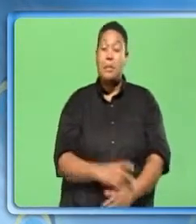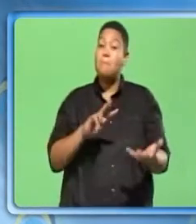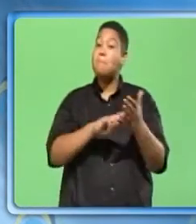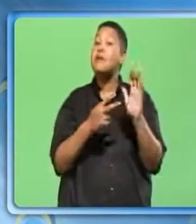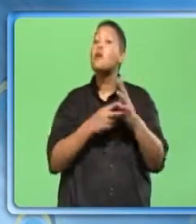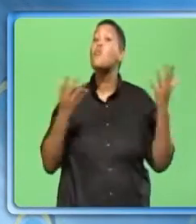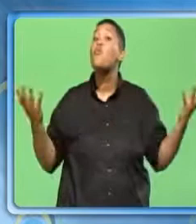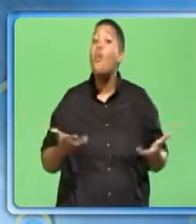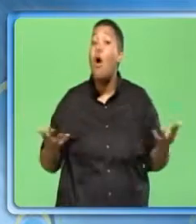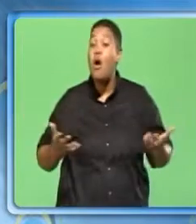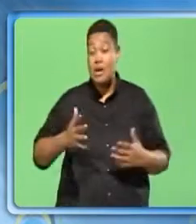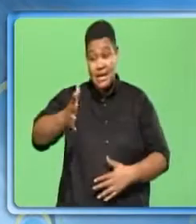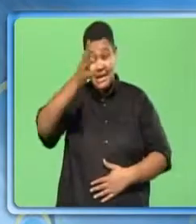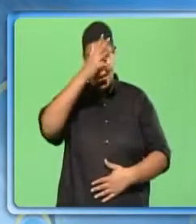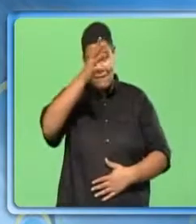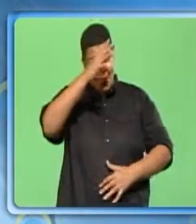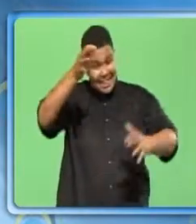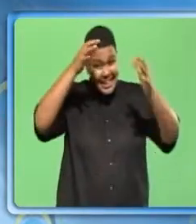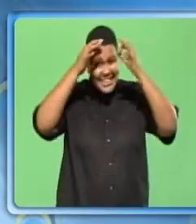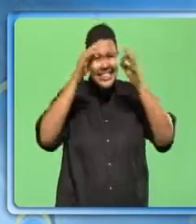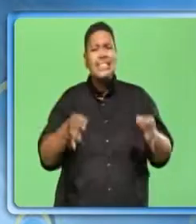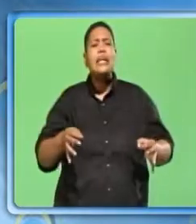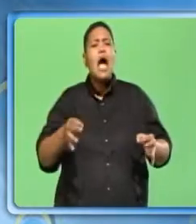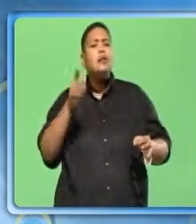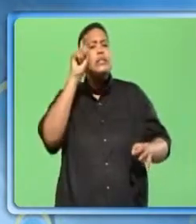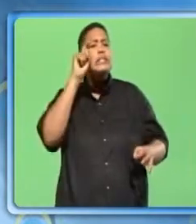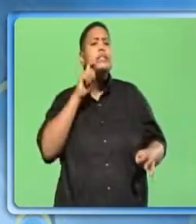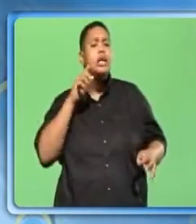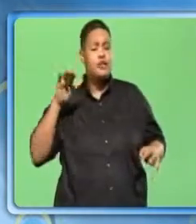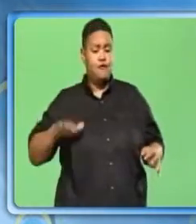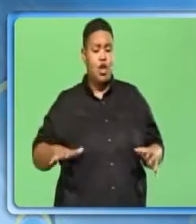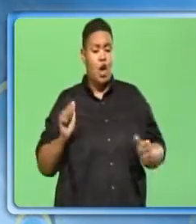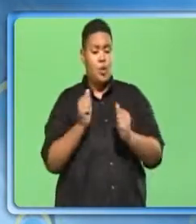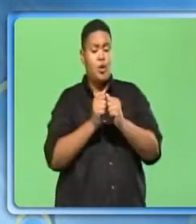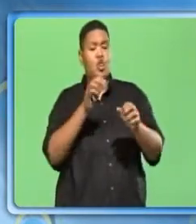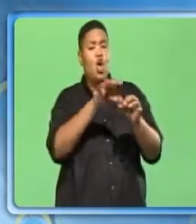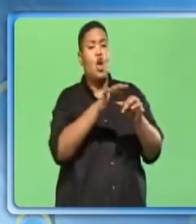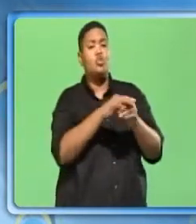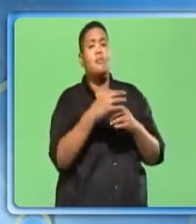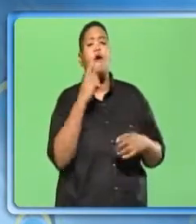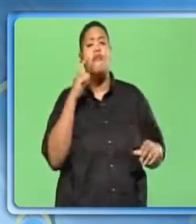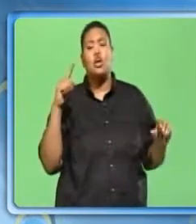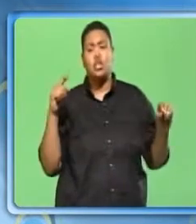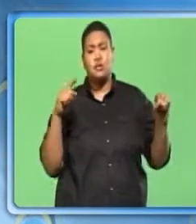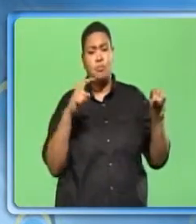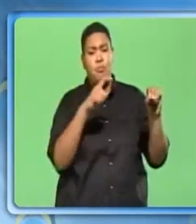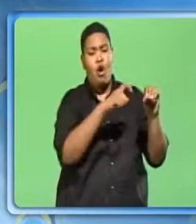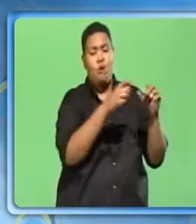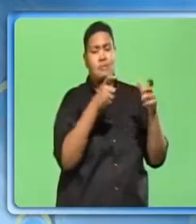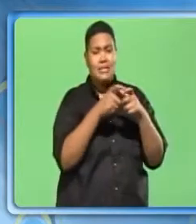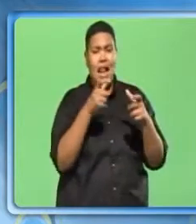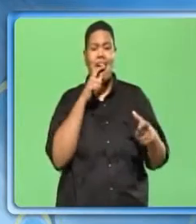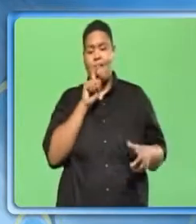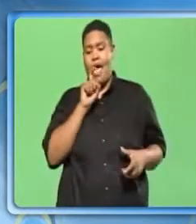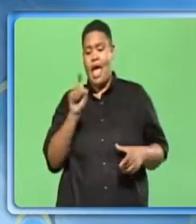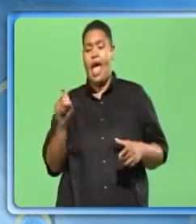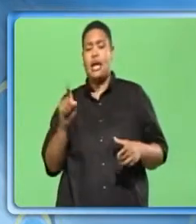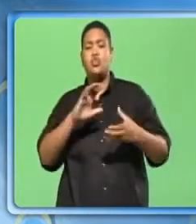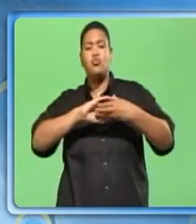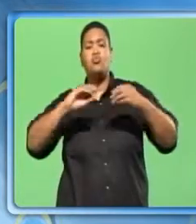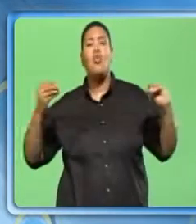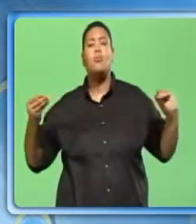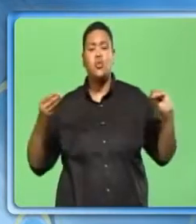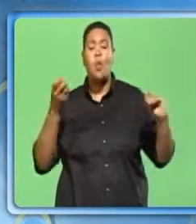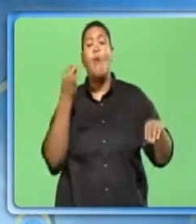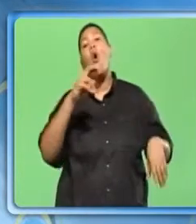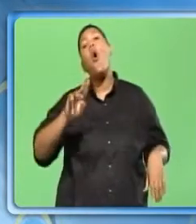Therefore, the father determines the sex of the child with the contribution of either a sperm cell containing the X chromosome or a sperm